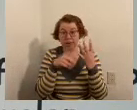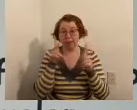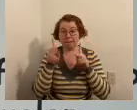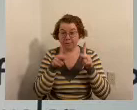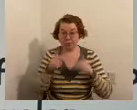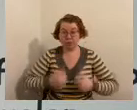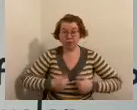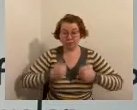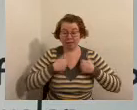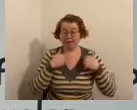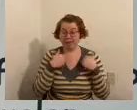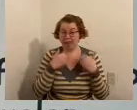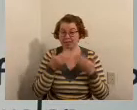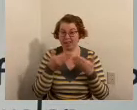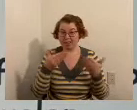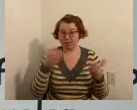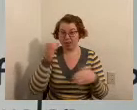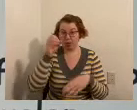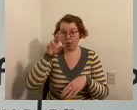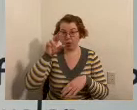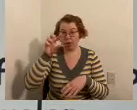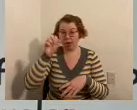living organisms.